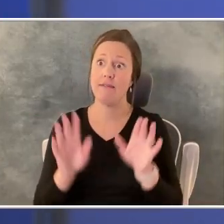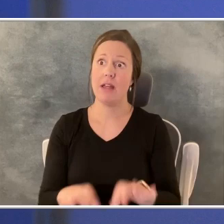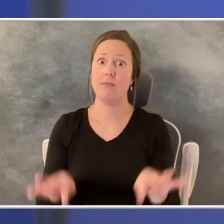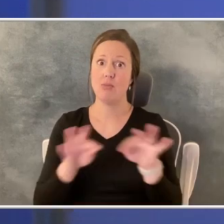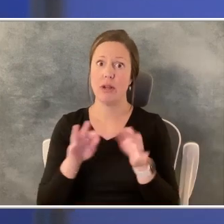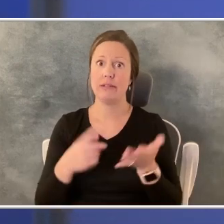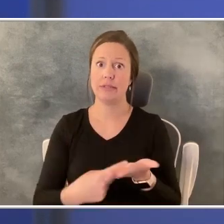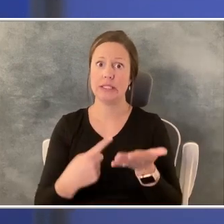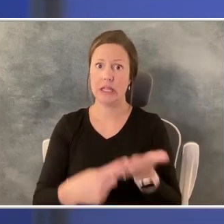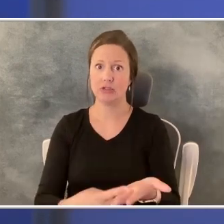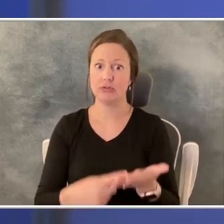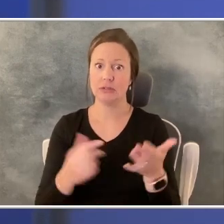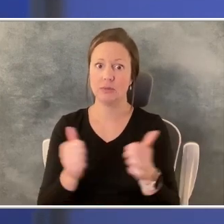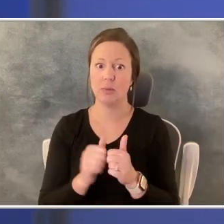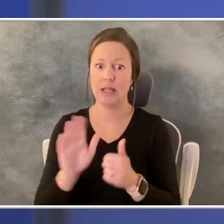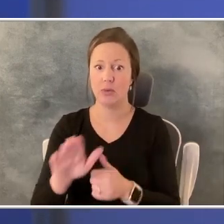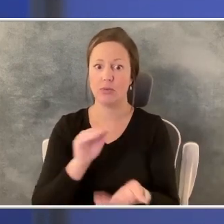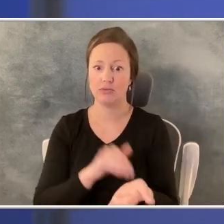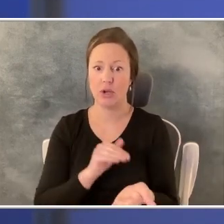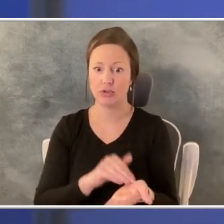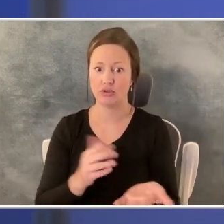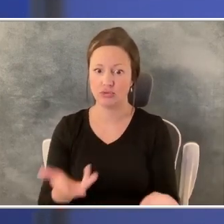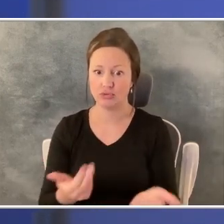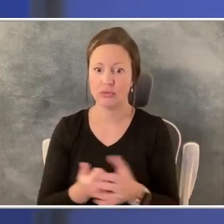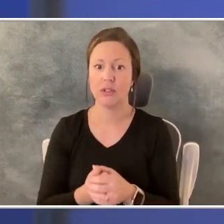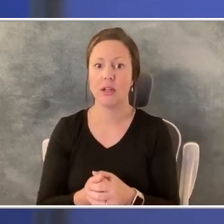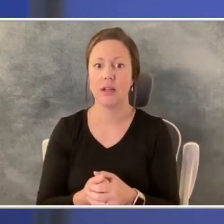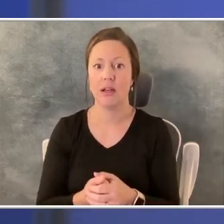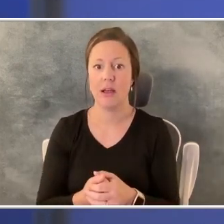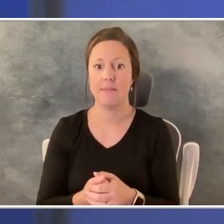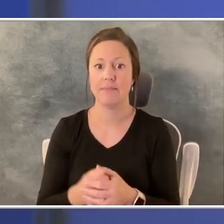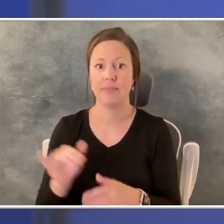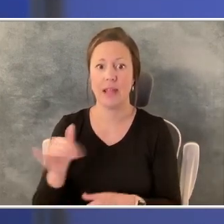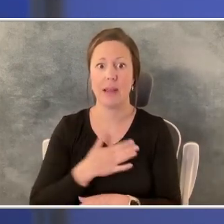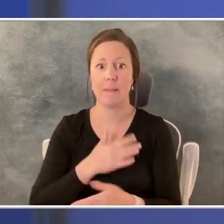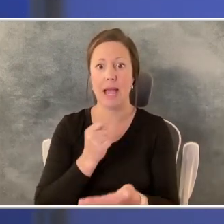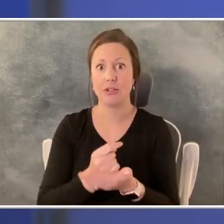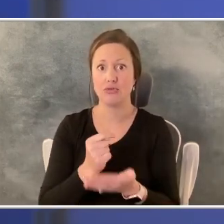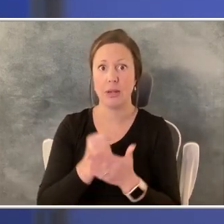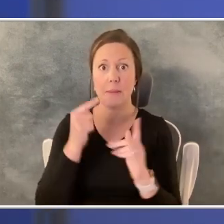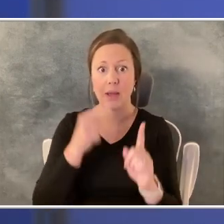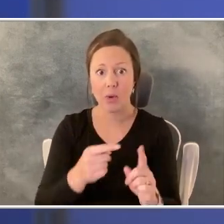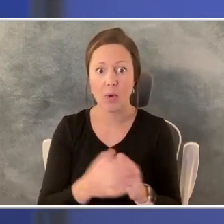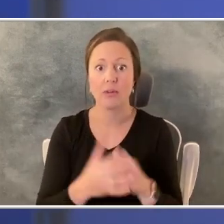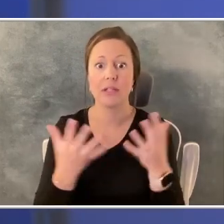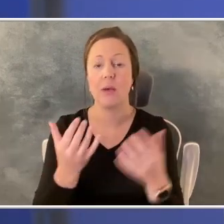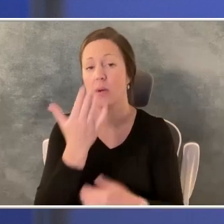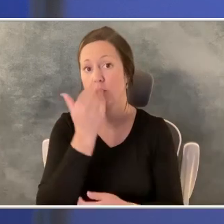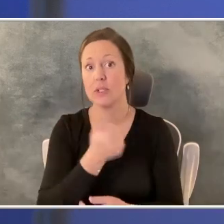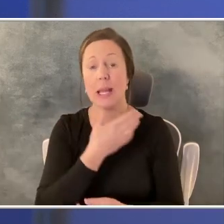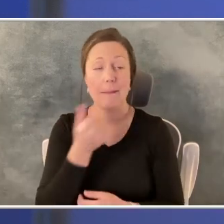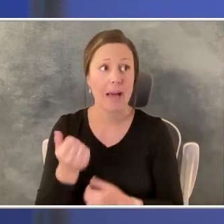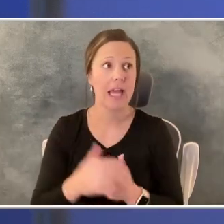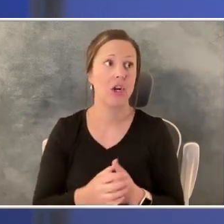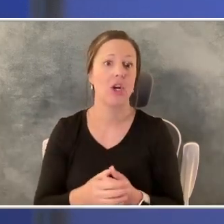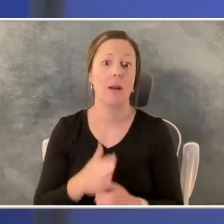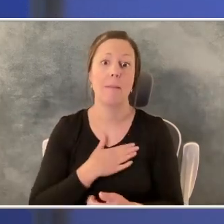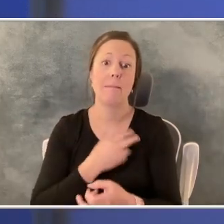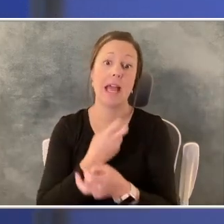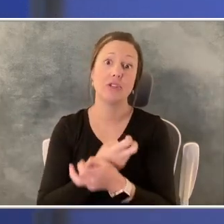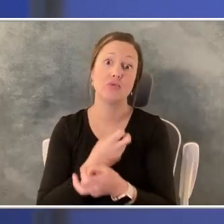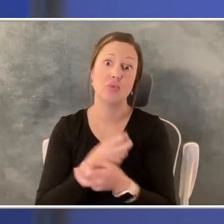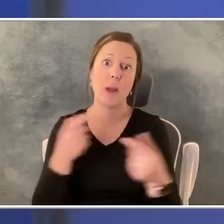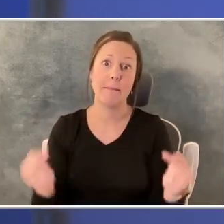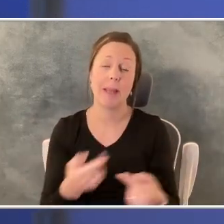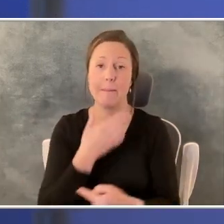clinician. So, and that, here are my treatment goals. I would like to sleep better. I would like for my hot flashes to get better. I would like for my joint pain to get better. And there's